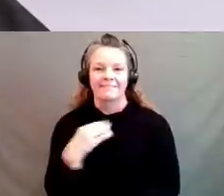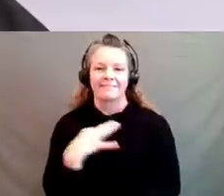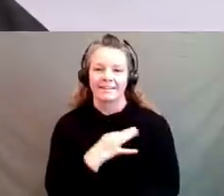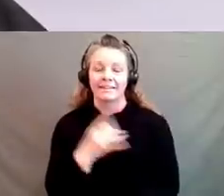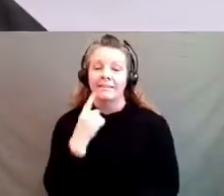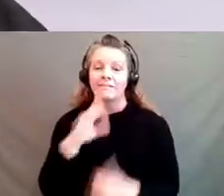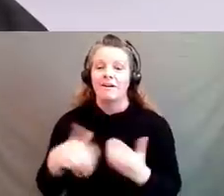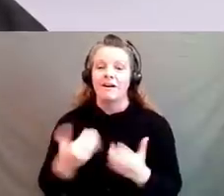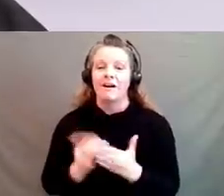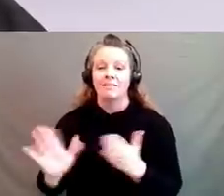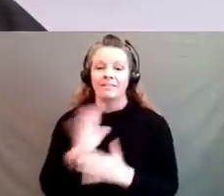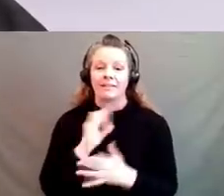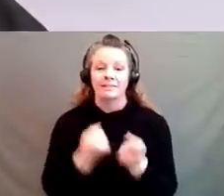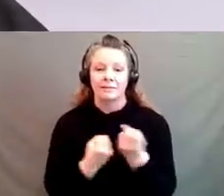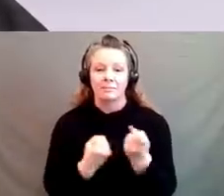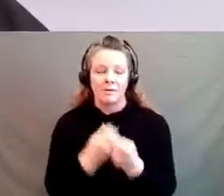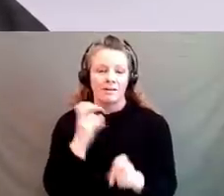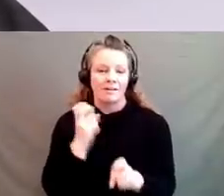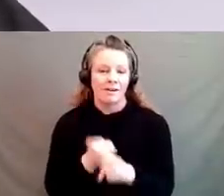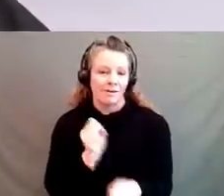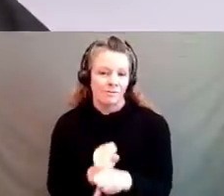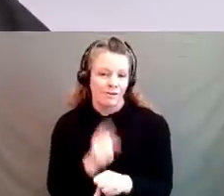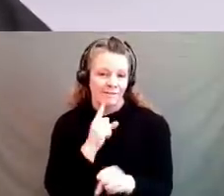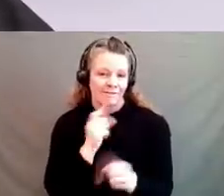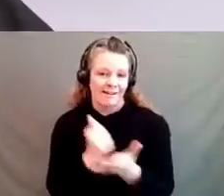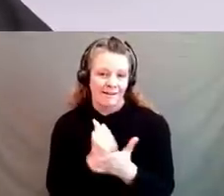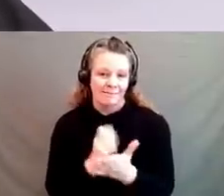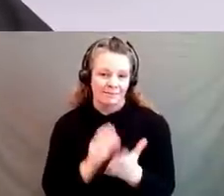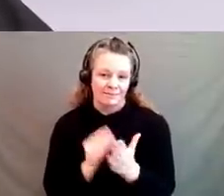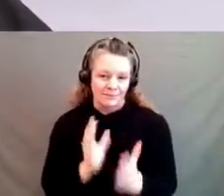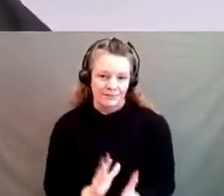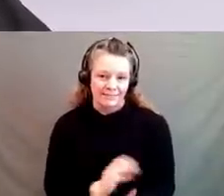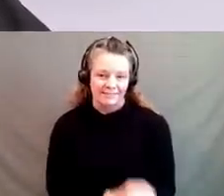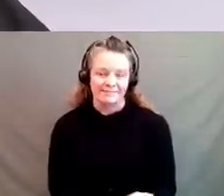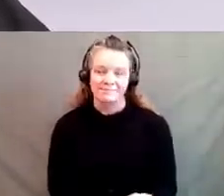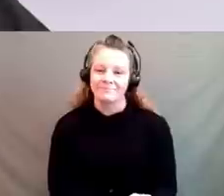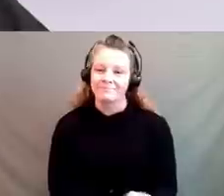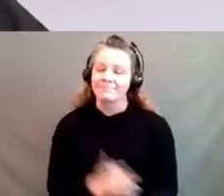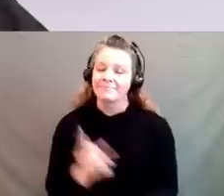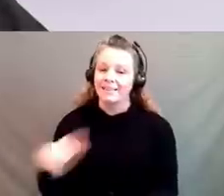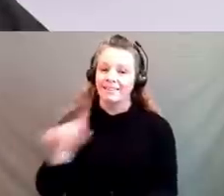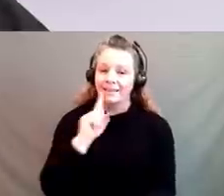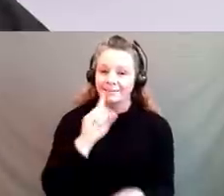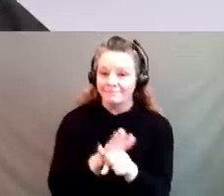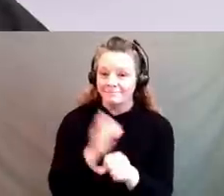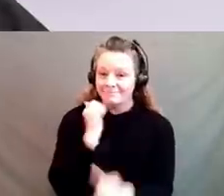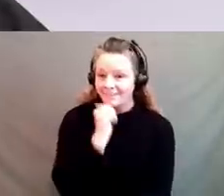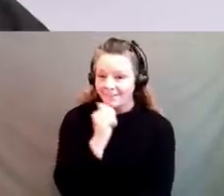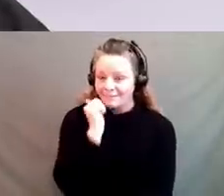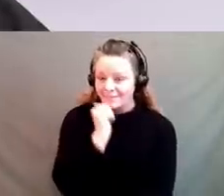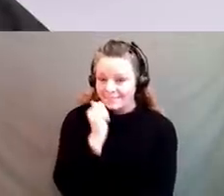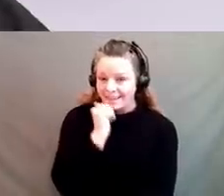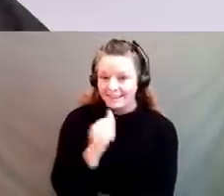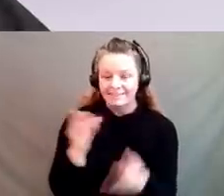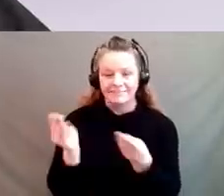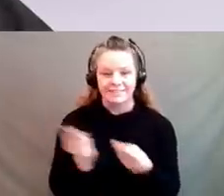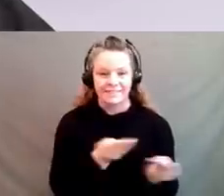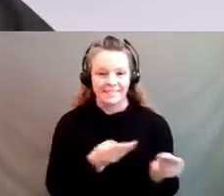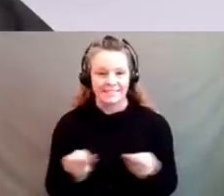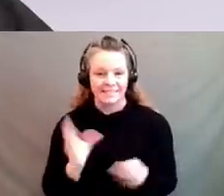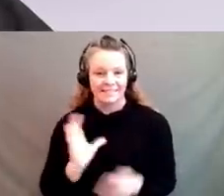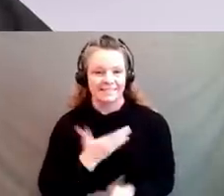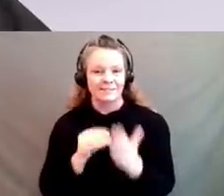continued support and hard work toward helping our students. Their dedication every day facilitates our students'